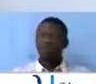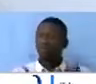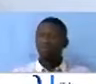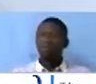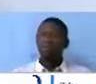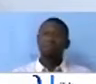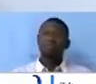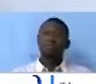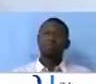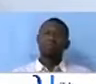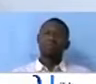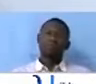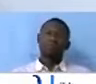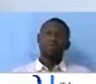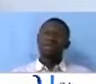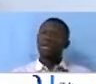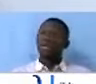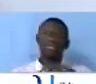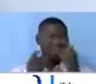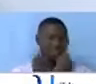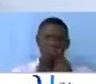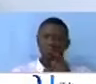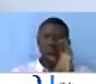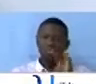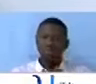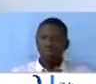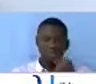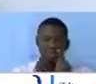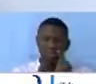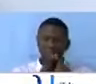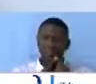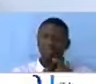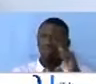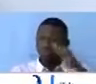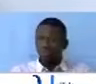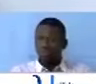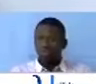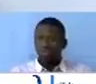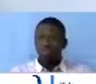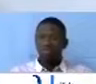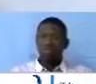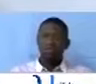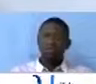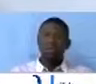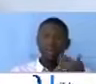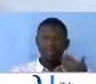Because wherever you do anything like torture, at the end of the day, you don't have to have a good result.